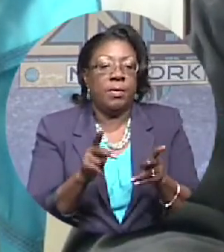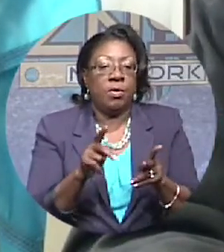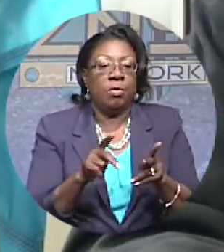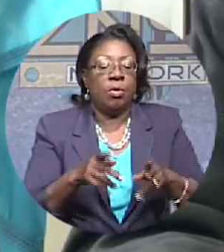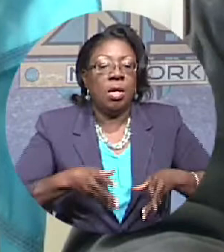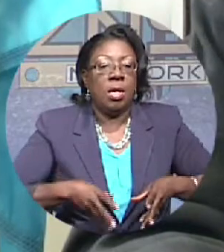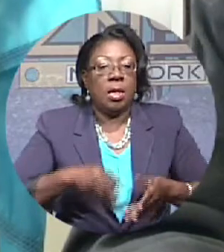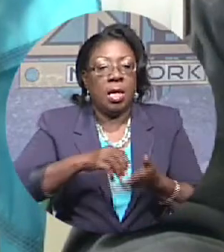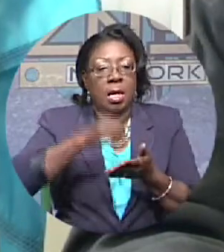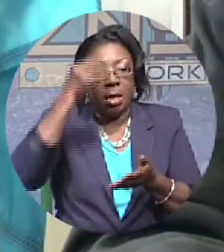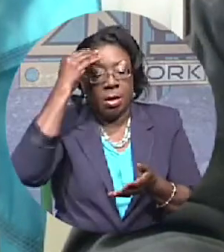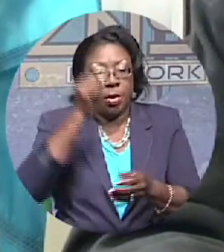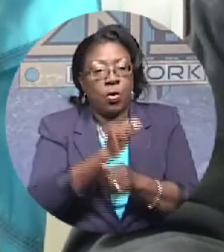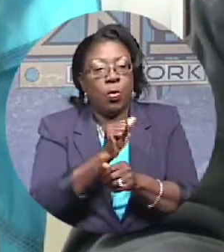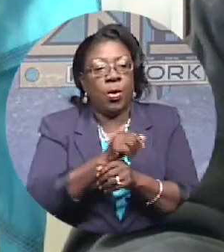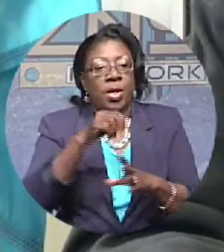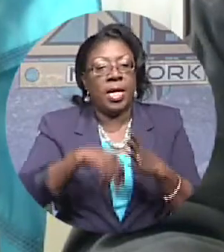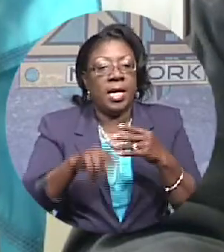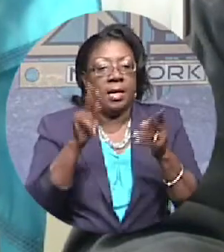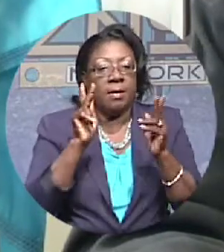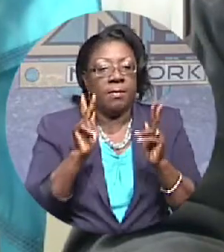work in people's homes and,